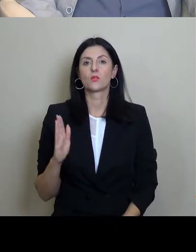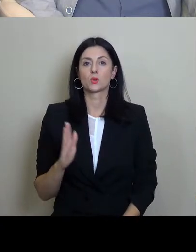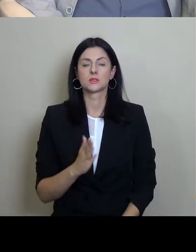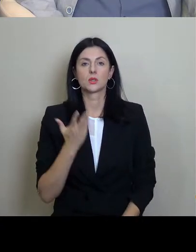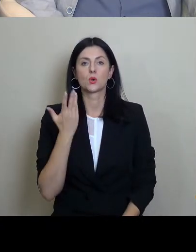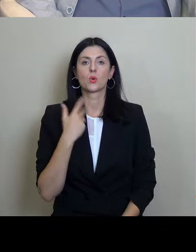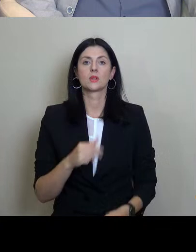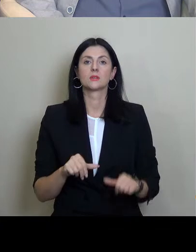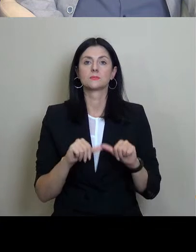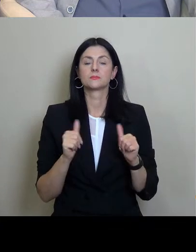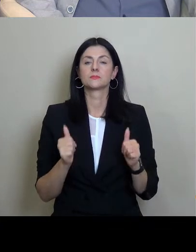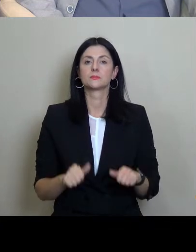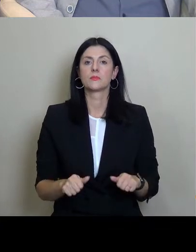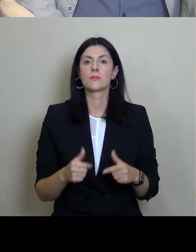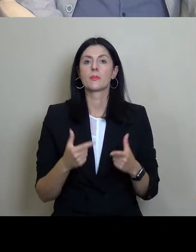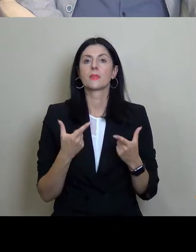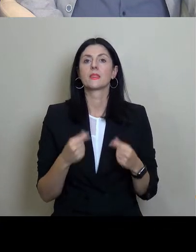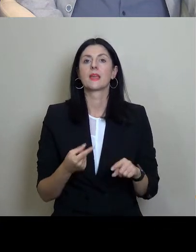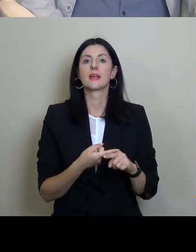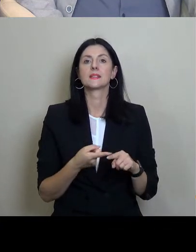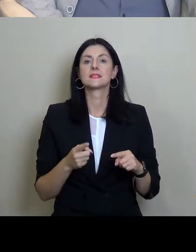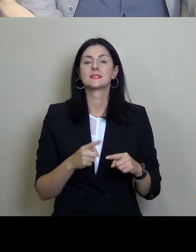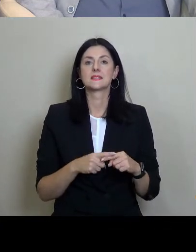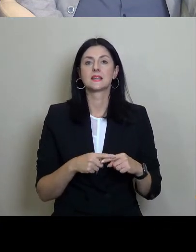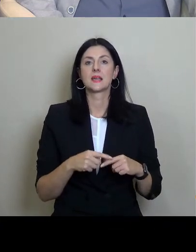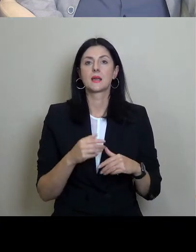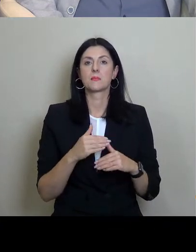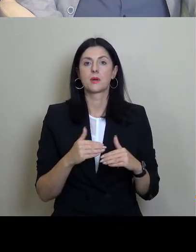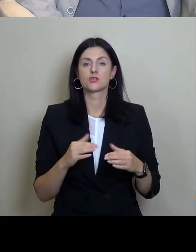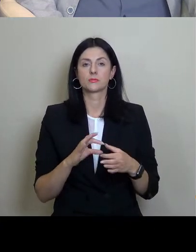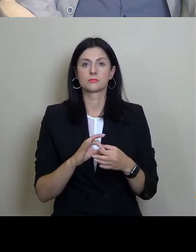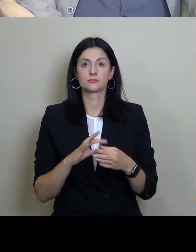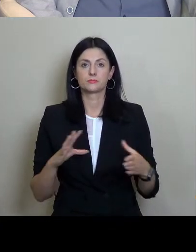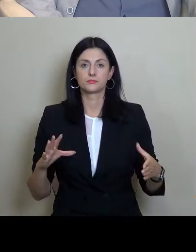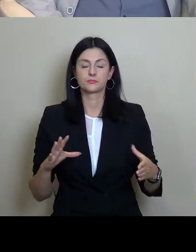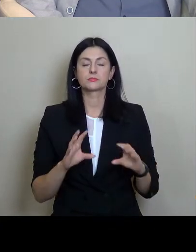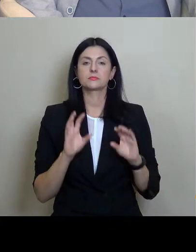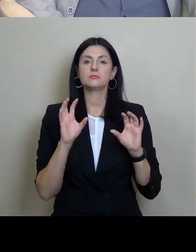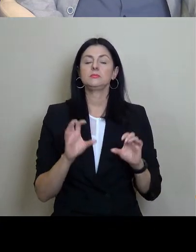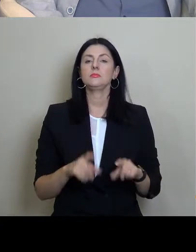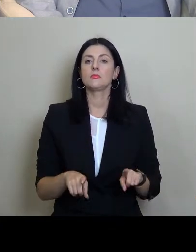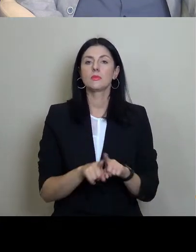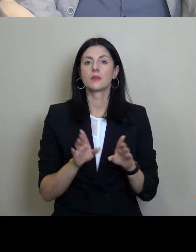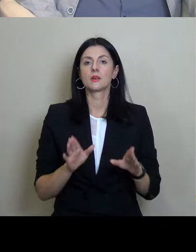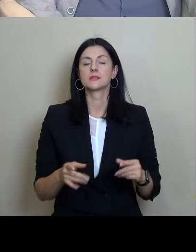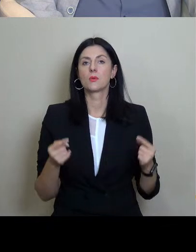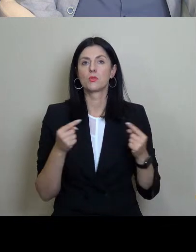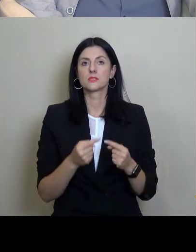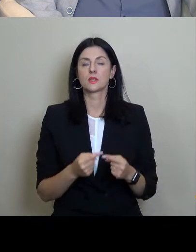broken. In Volodymyr-Volynskiy, there was a situation where they have broken the borders in Volodymyr-Volynskiy,